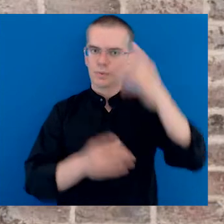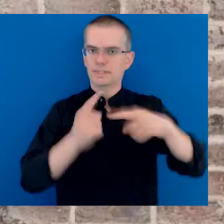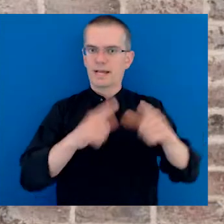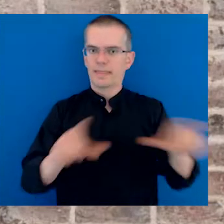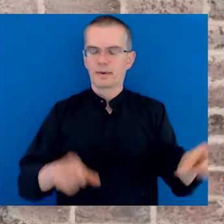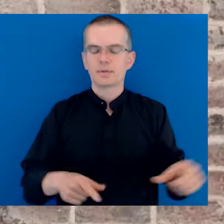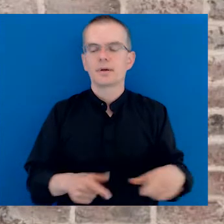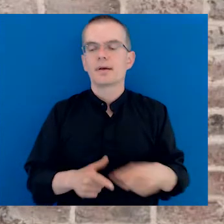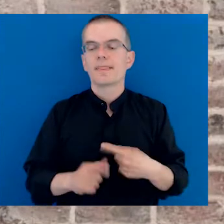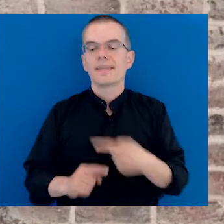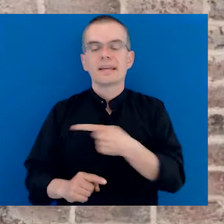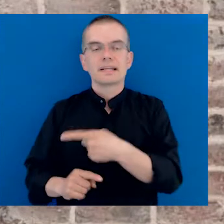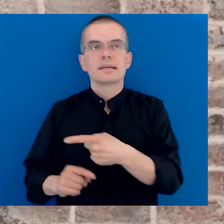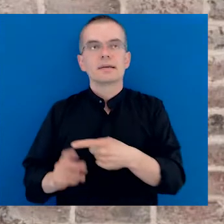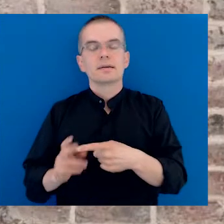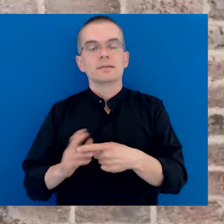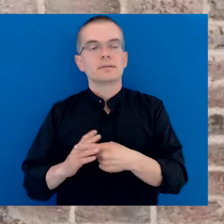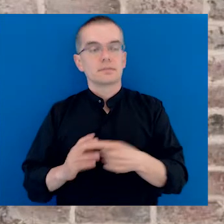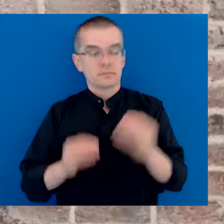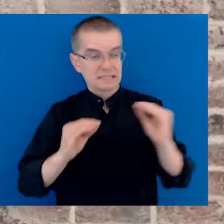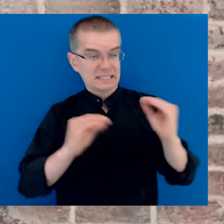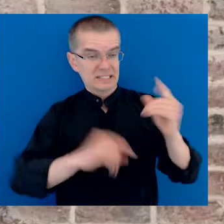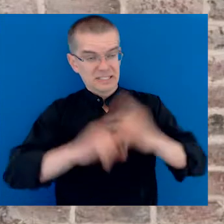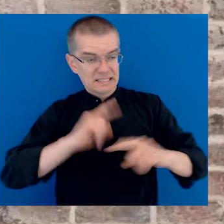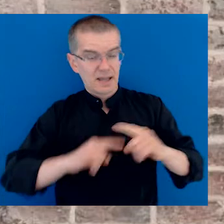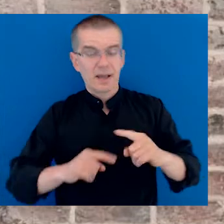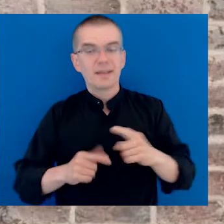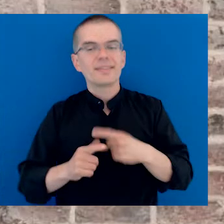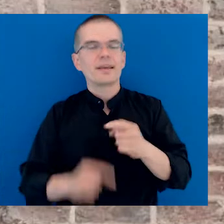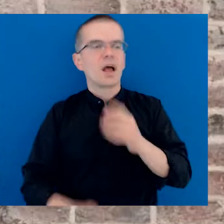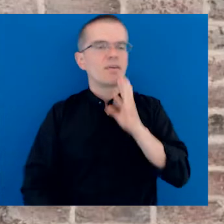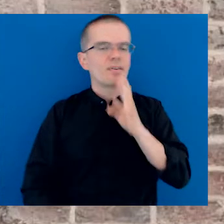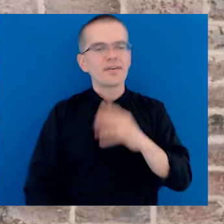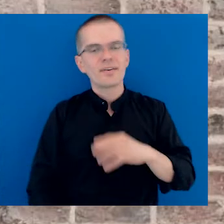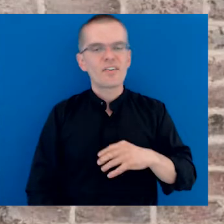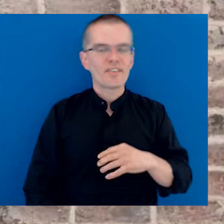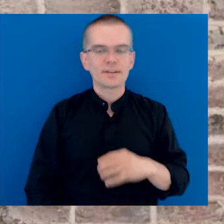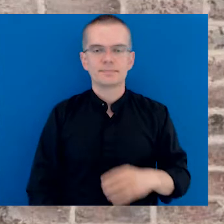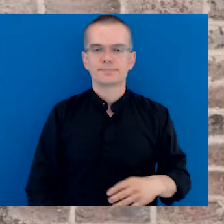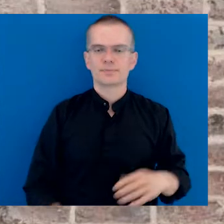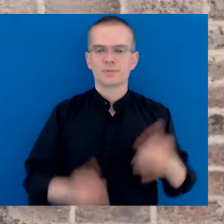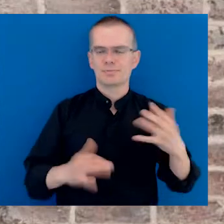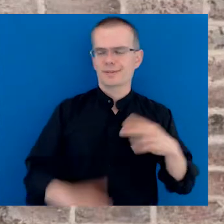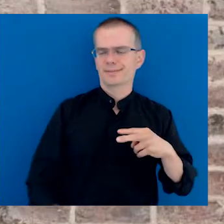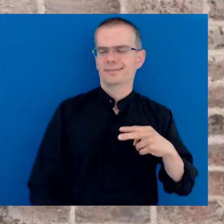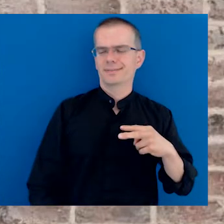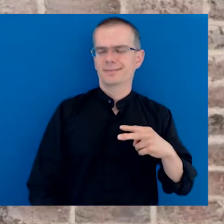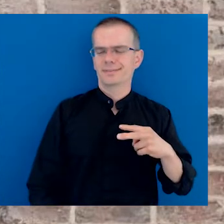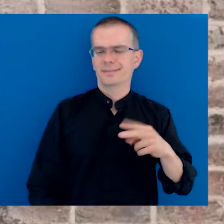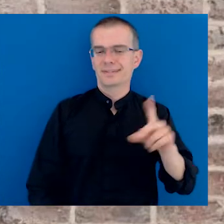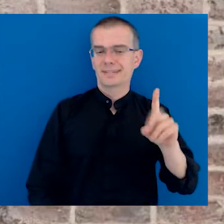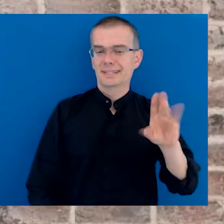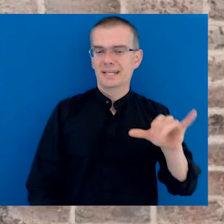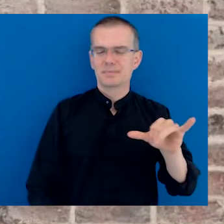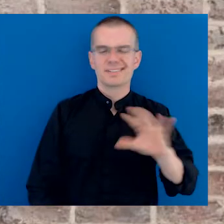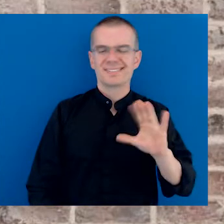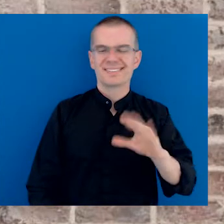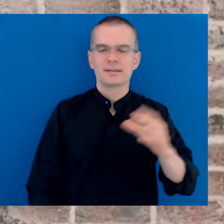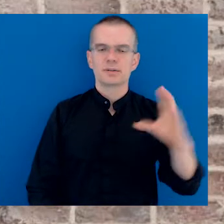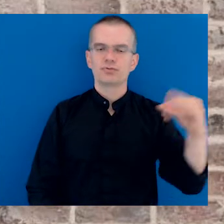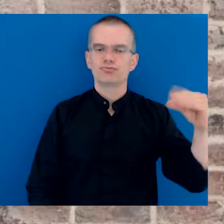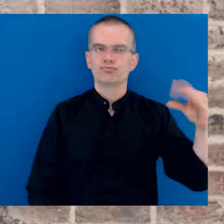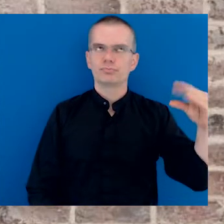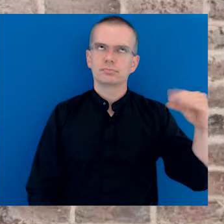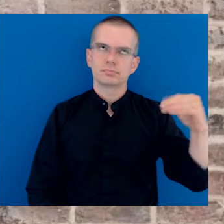sudden he started speaking, and apparently a couple of the players started calling him Chatty instead of Dummy because he